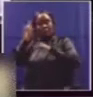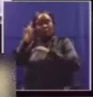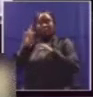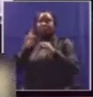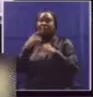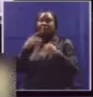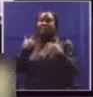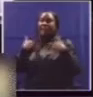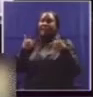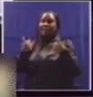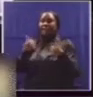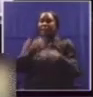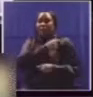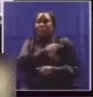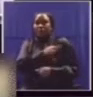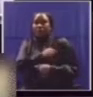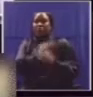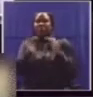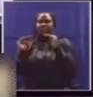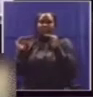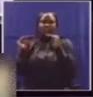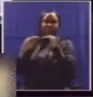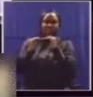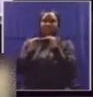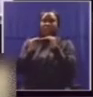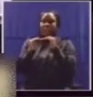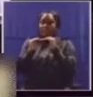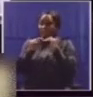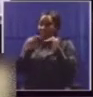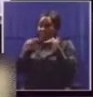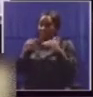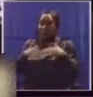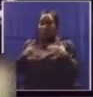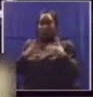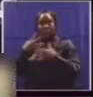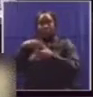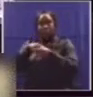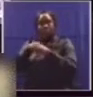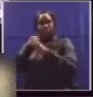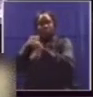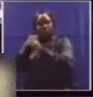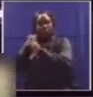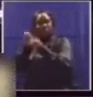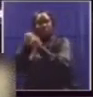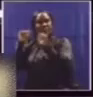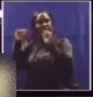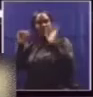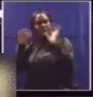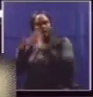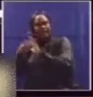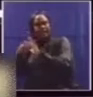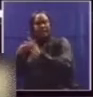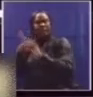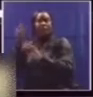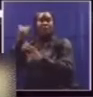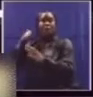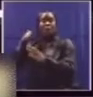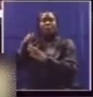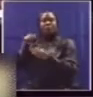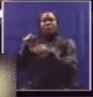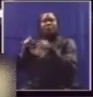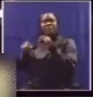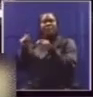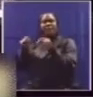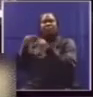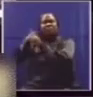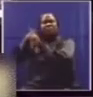health system has been part and parcel of our struggle for freedom and democracy. Our forebears who led the struggle for freedom in